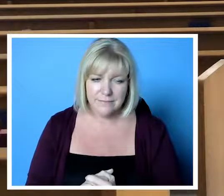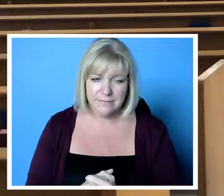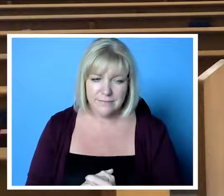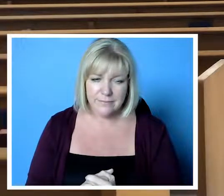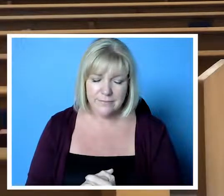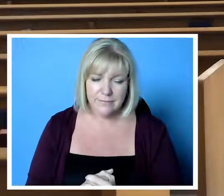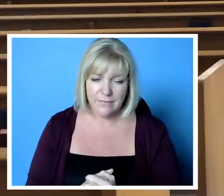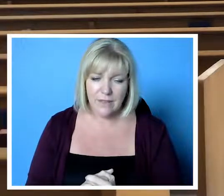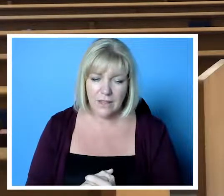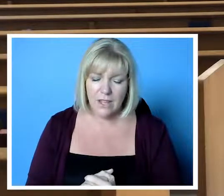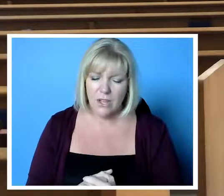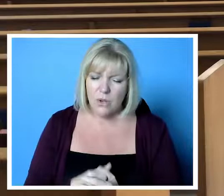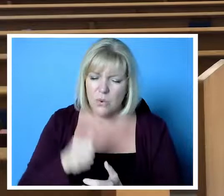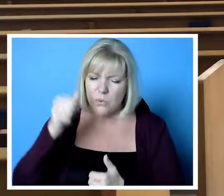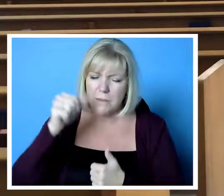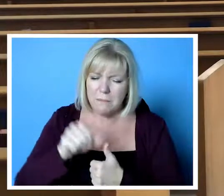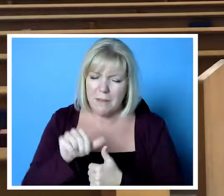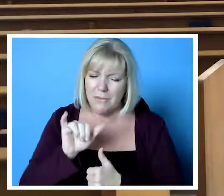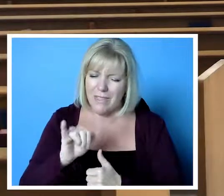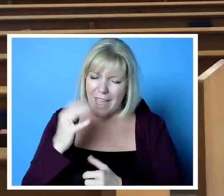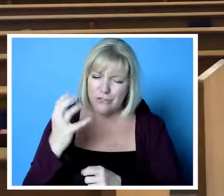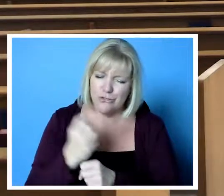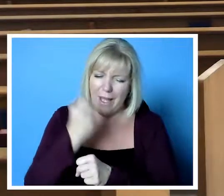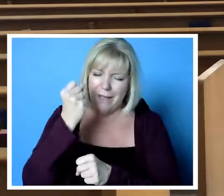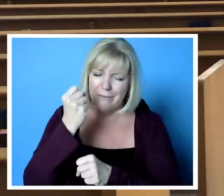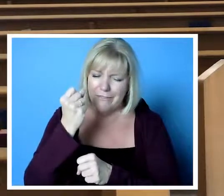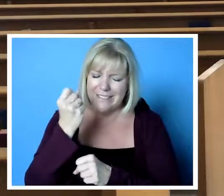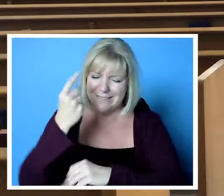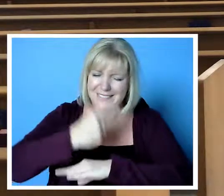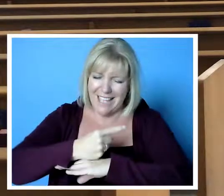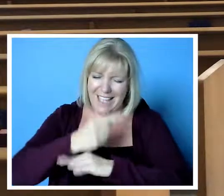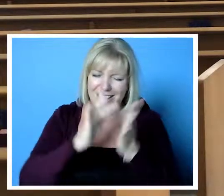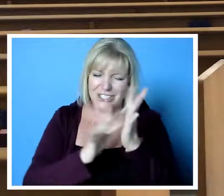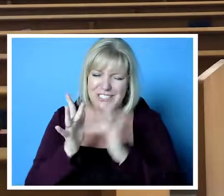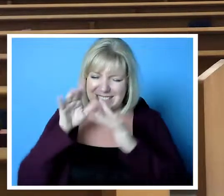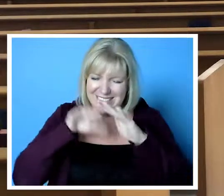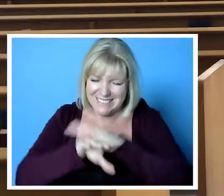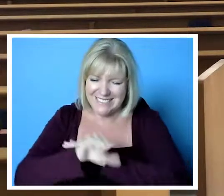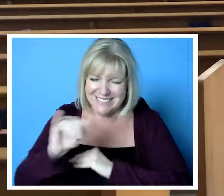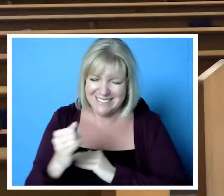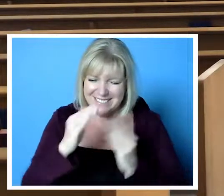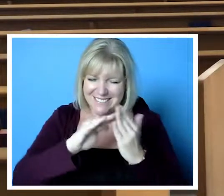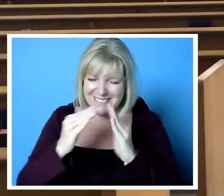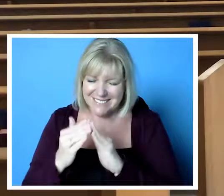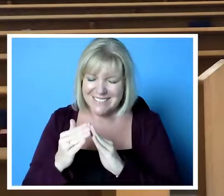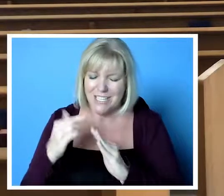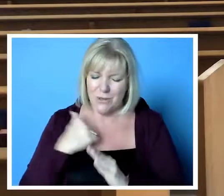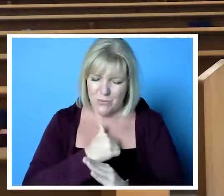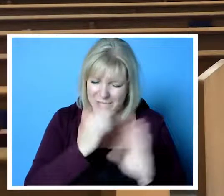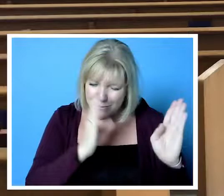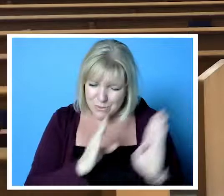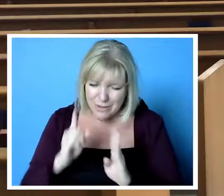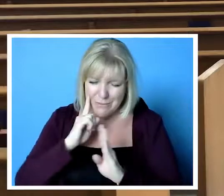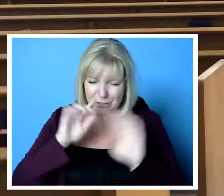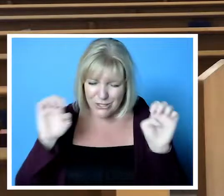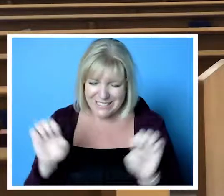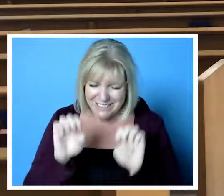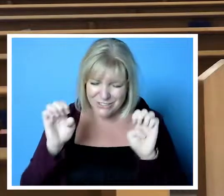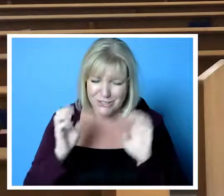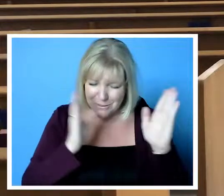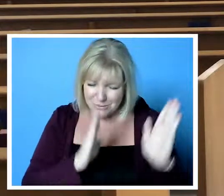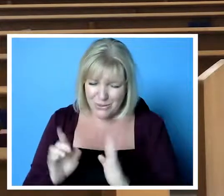Be with us as we remember this triumphal entry. Be with us as we prep for Easter, and we prep